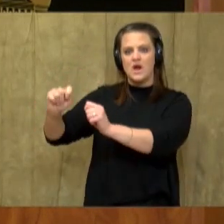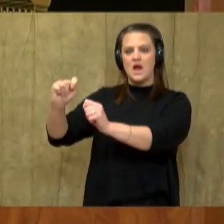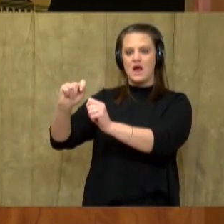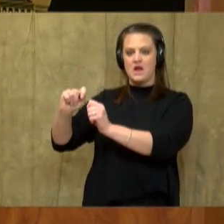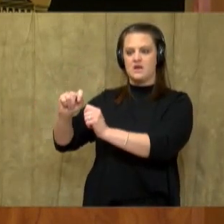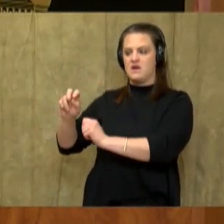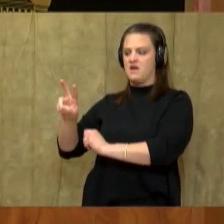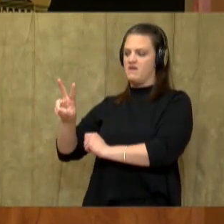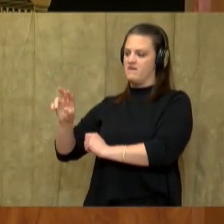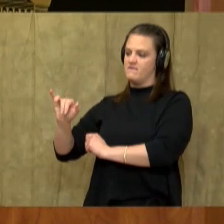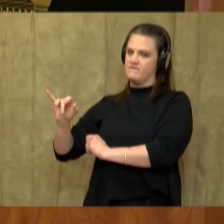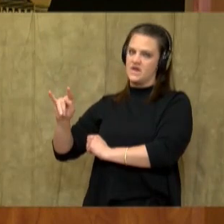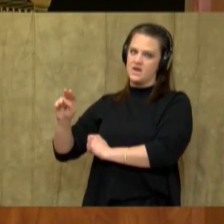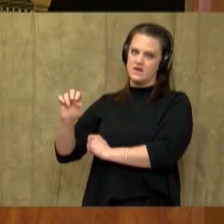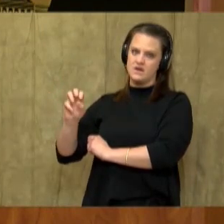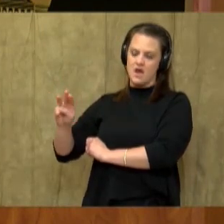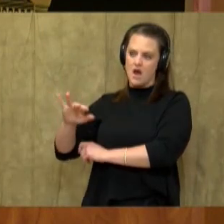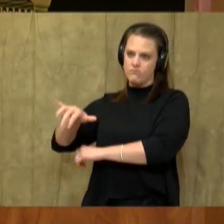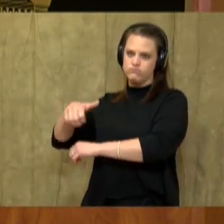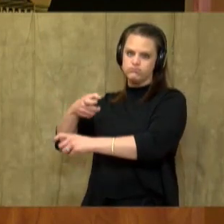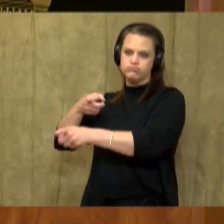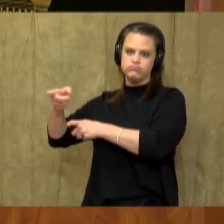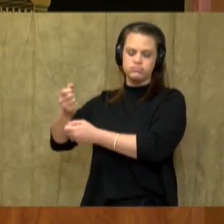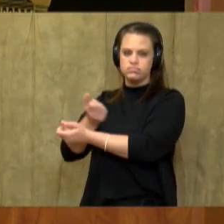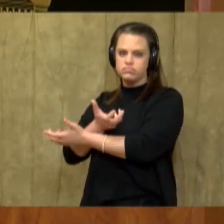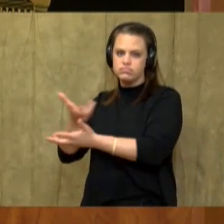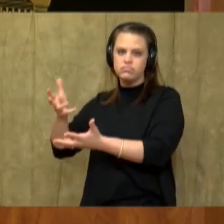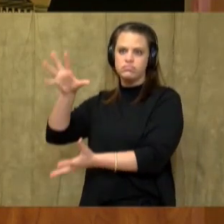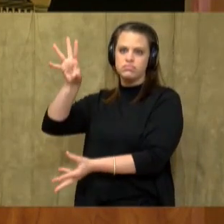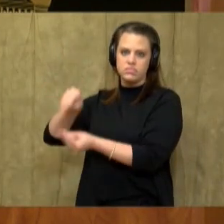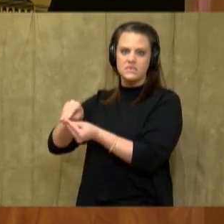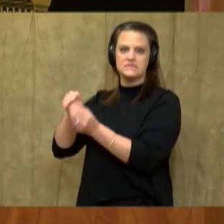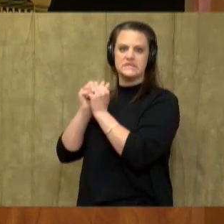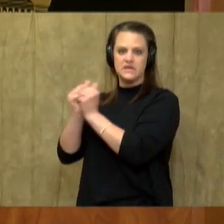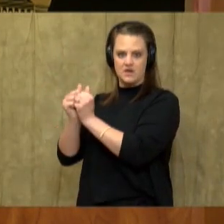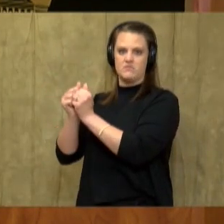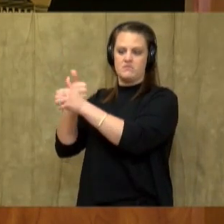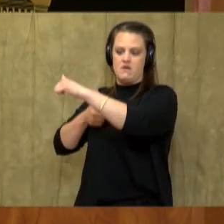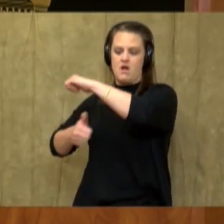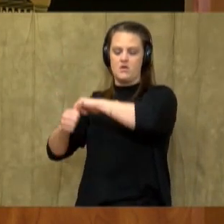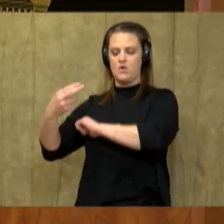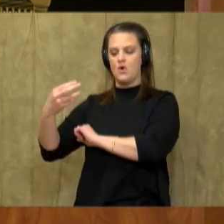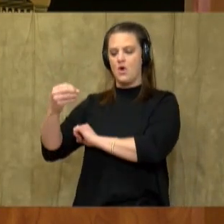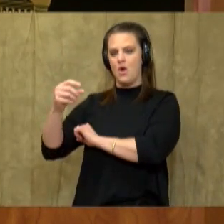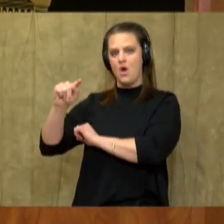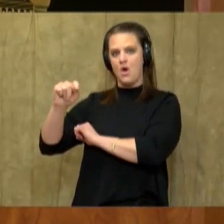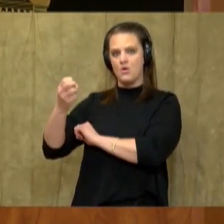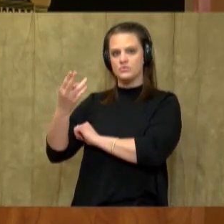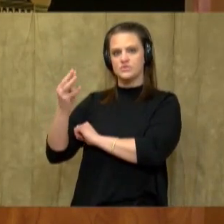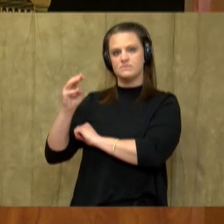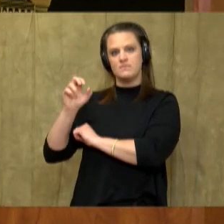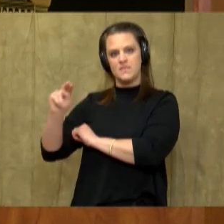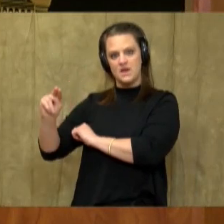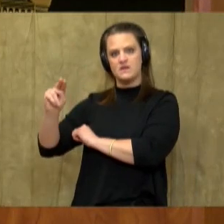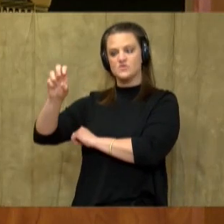of Vietnam for himself and have one united nation under his leadership, he begins attacking the